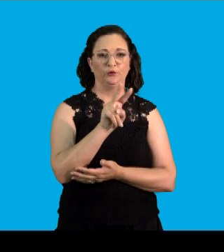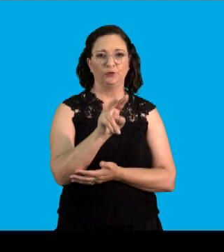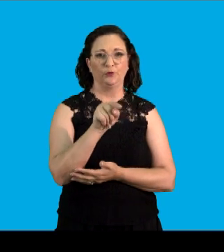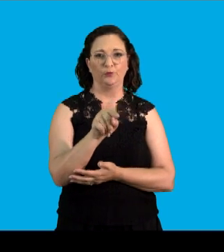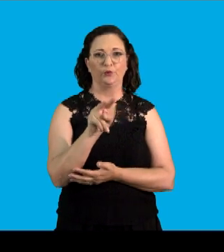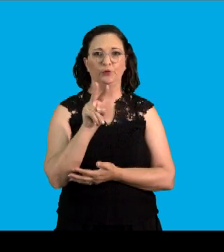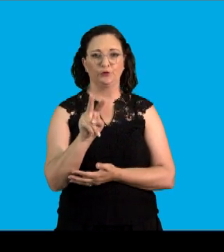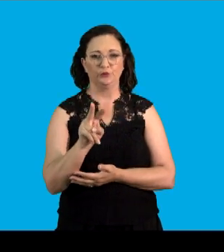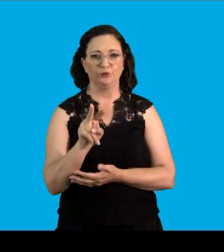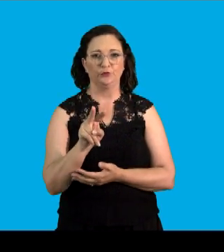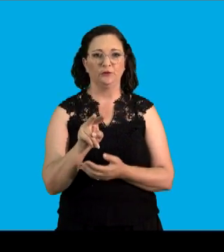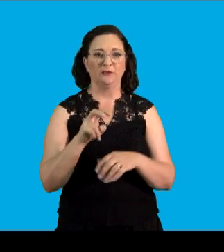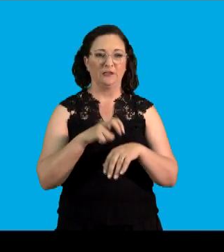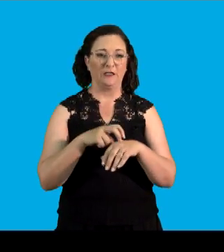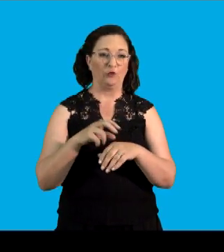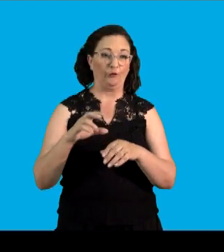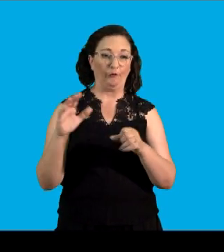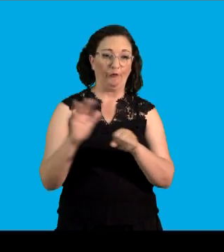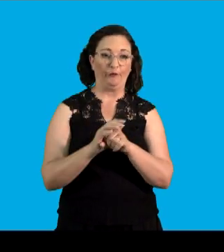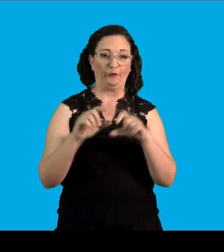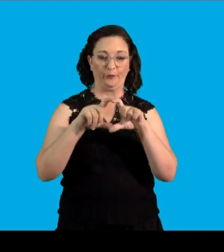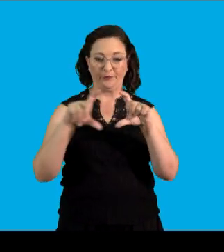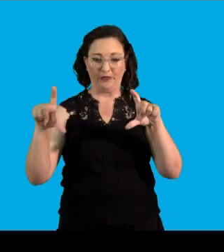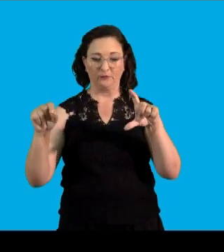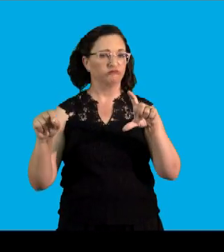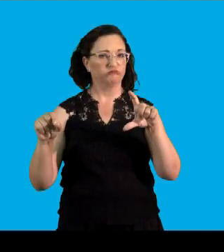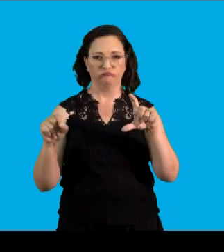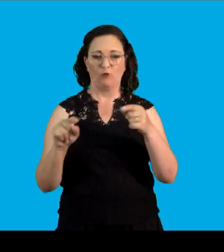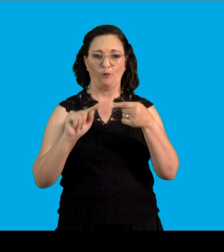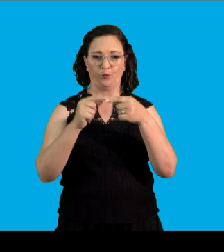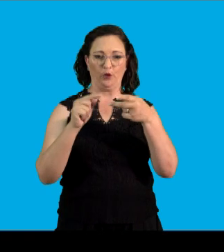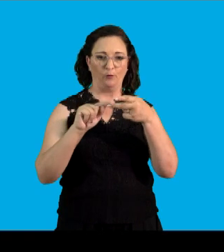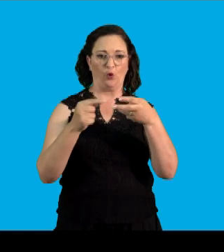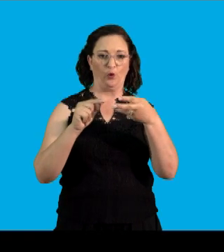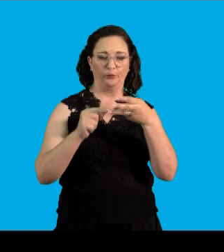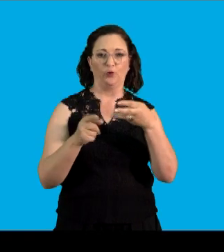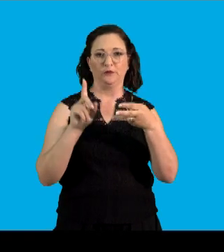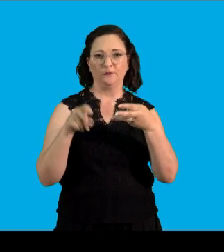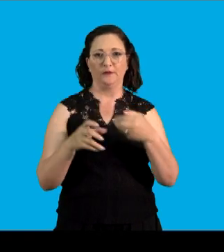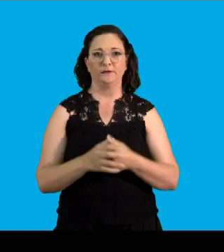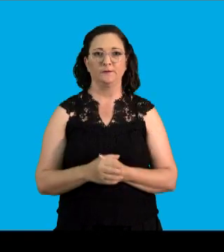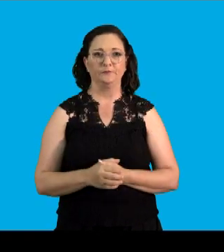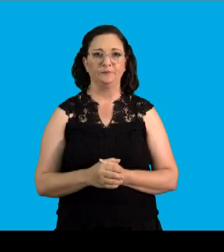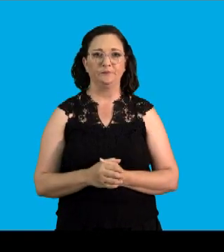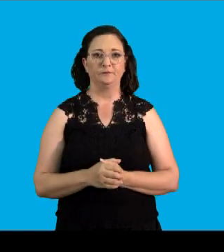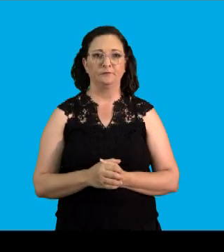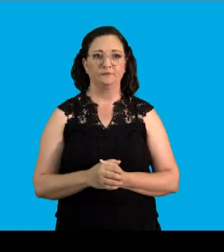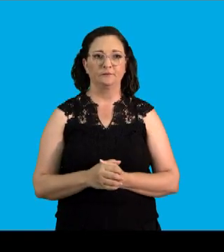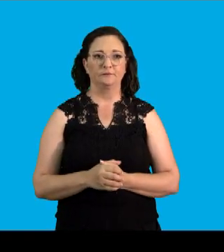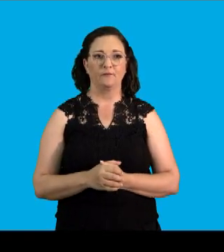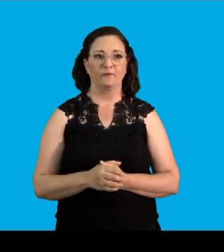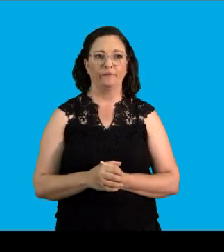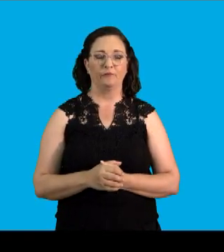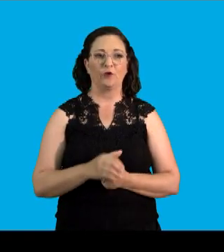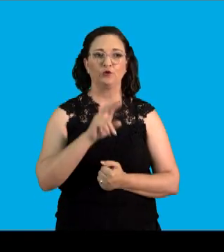then you write. You don't give a full paragraph here, but you write in bullet points. You write in point forms, rather. There should be a point. And